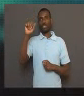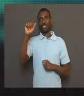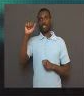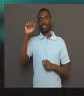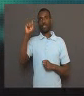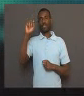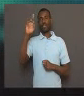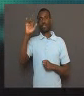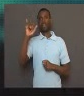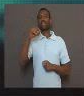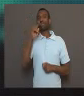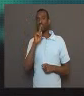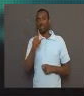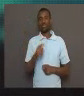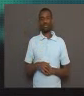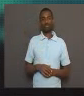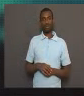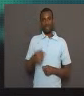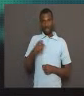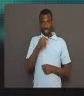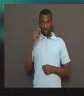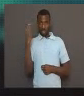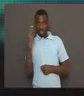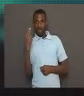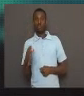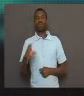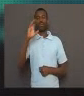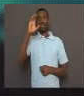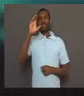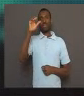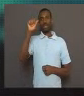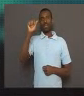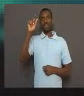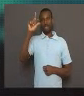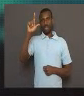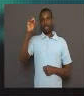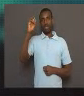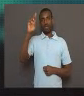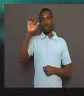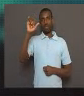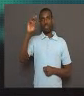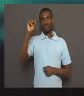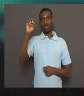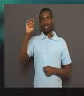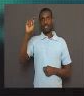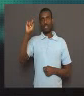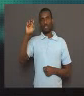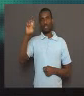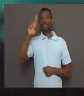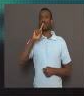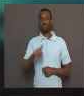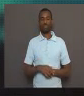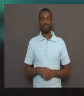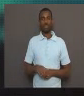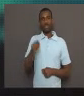calorimeter, which we use to measure the heat of chemical reactions or